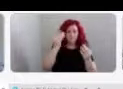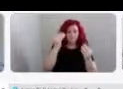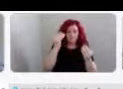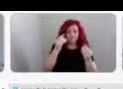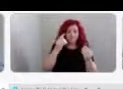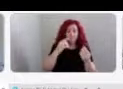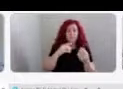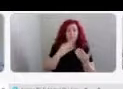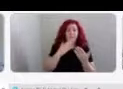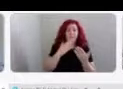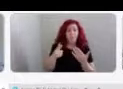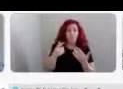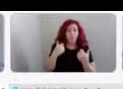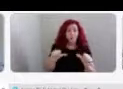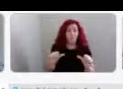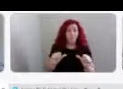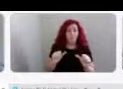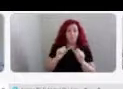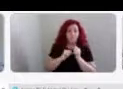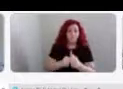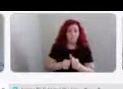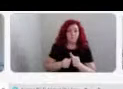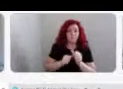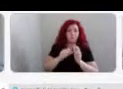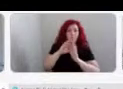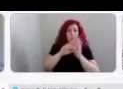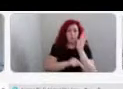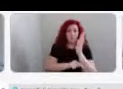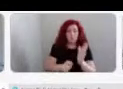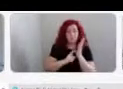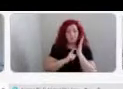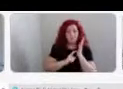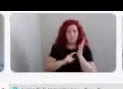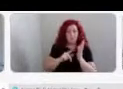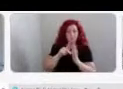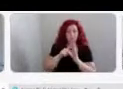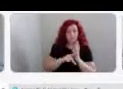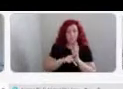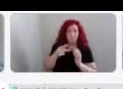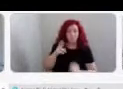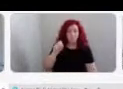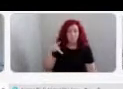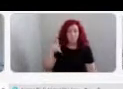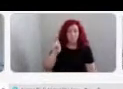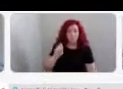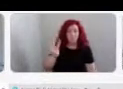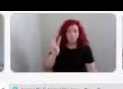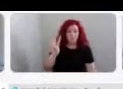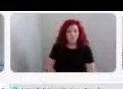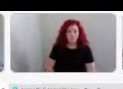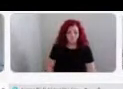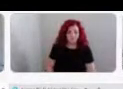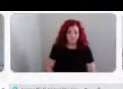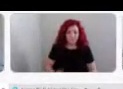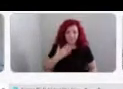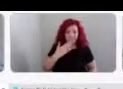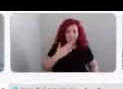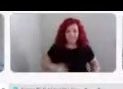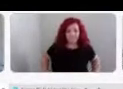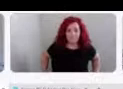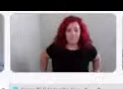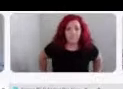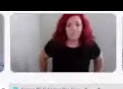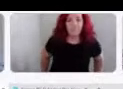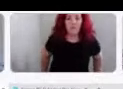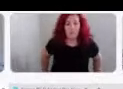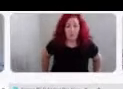you for your tireless efforts to uphold the constitutional requirements of proposition 106. thank you our